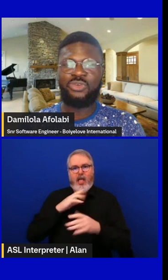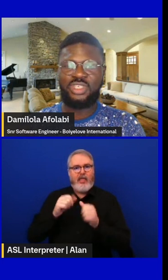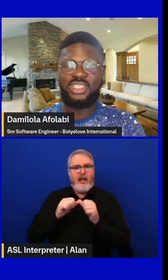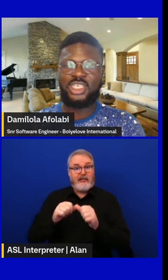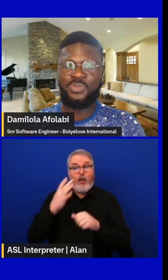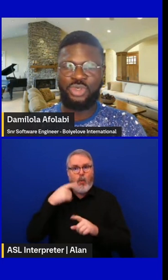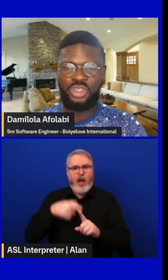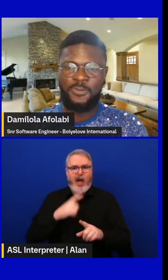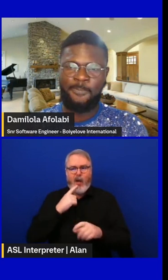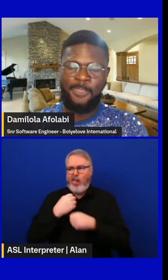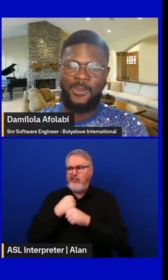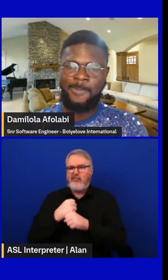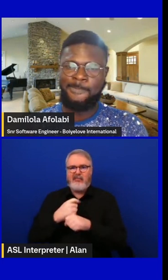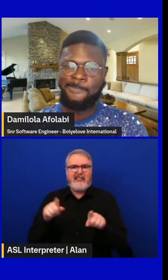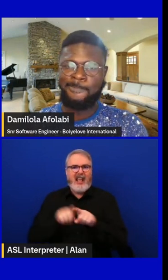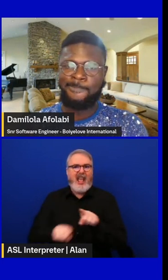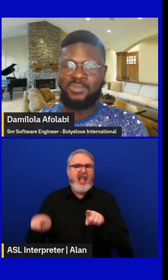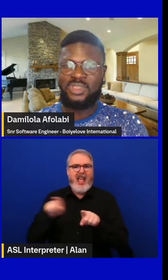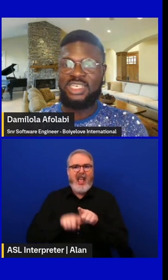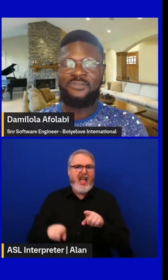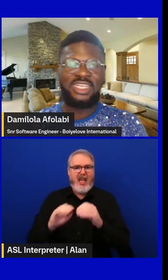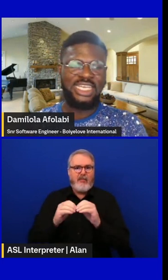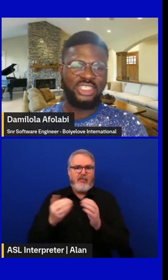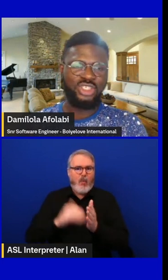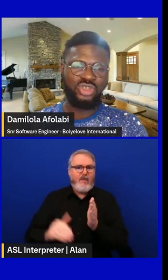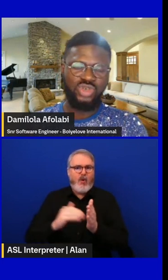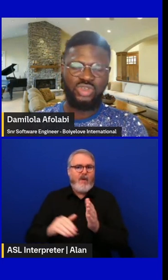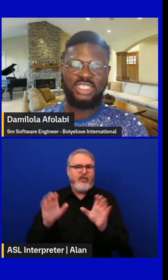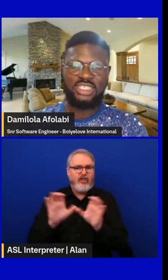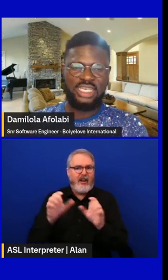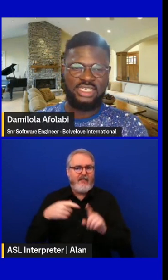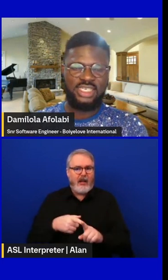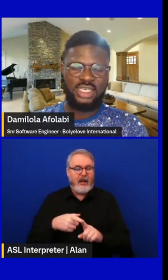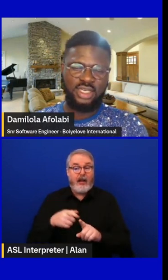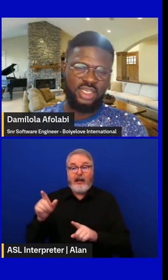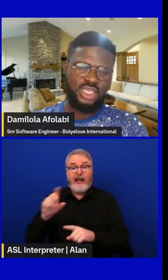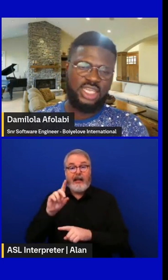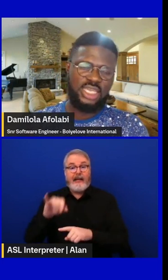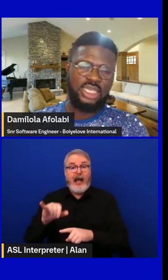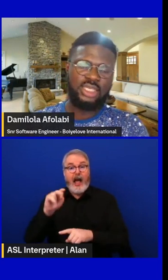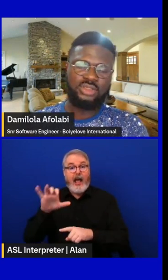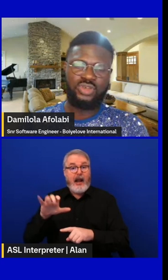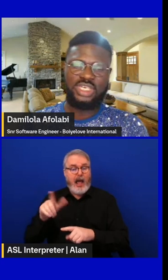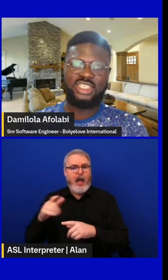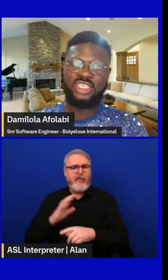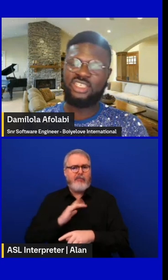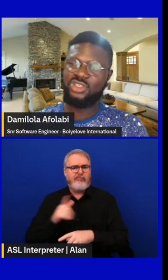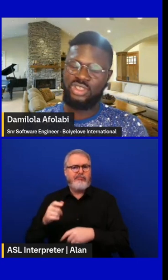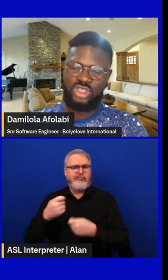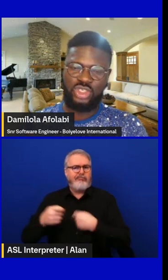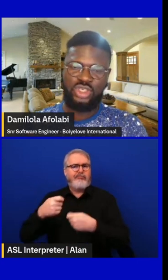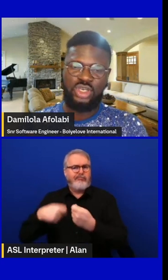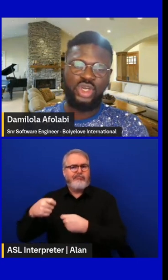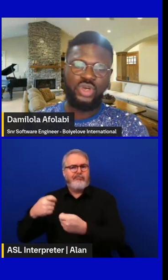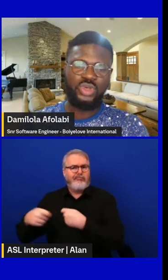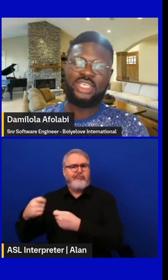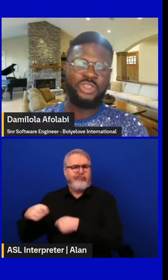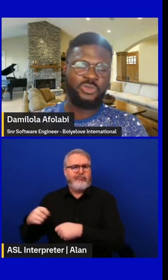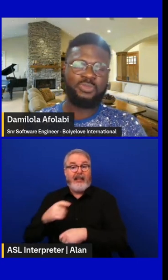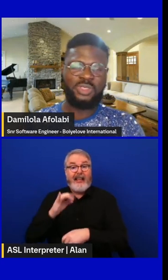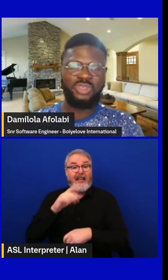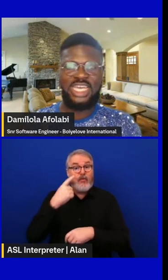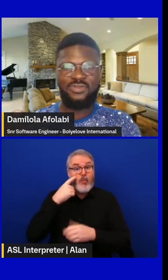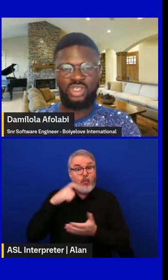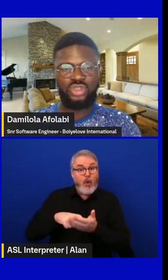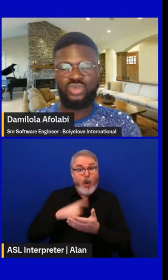same and risk exposure. In the event that you notice a leak in credentials, you could just rotate.